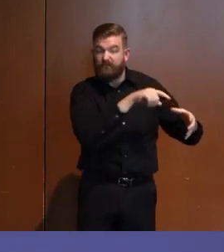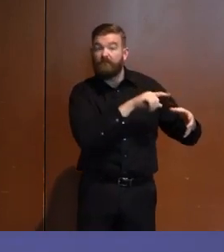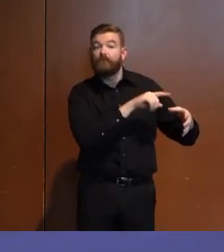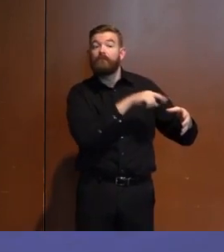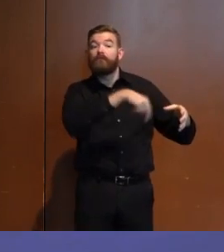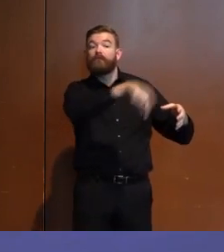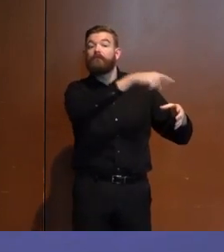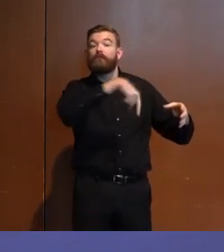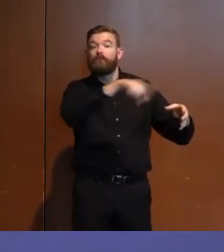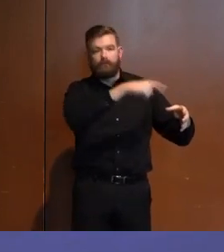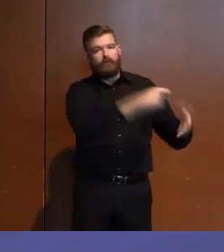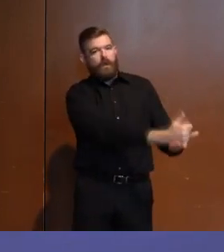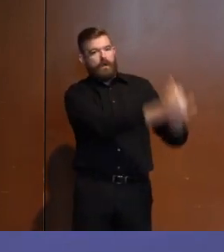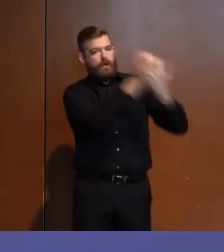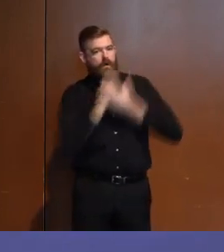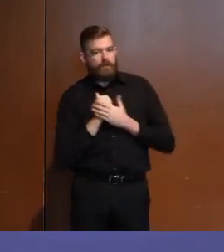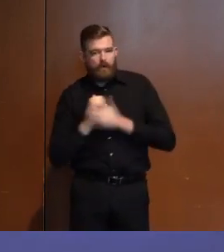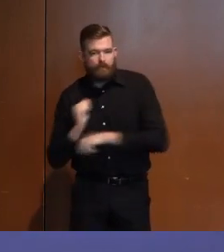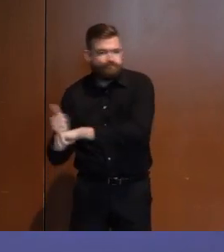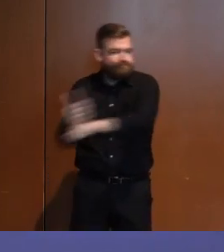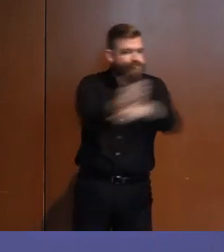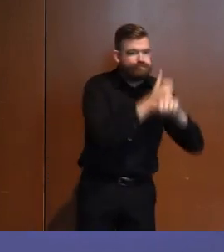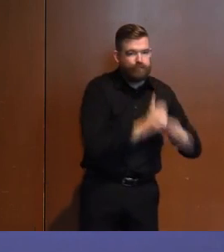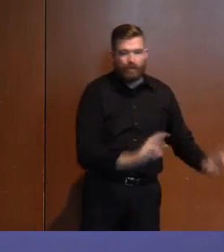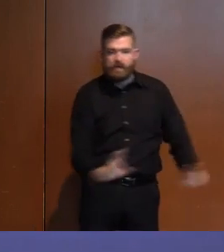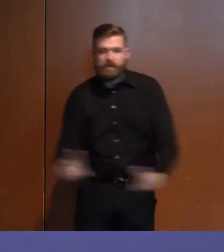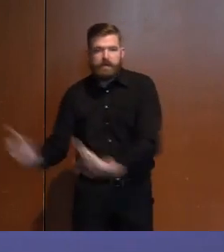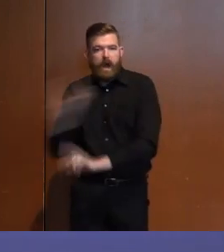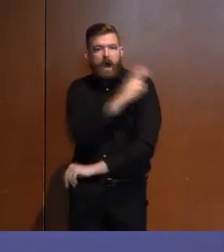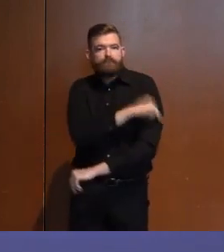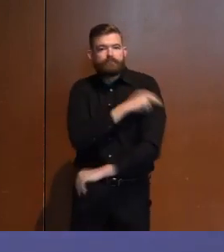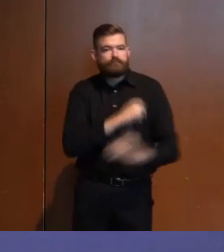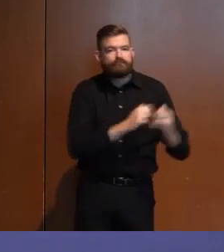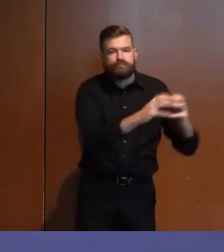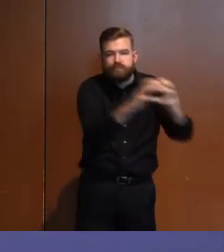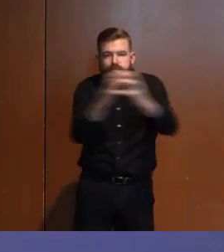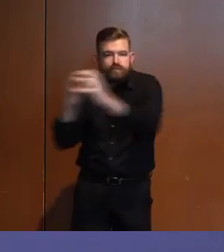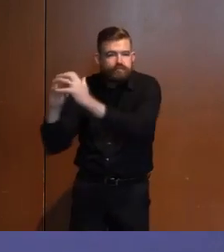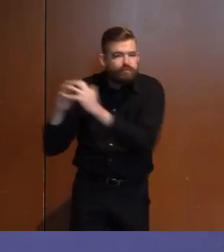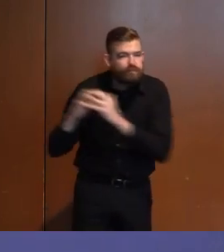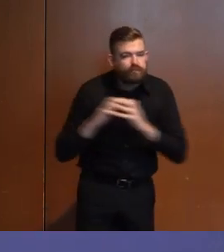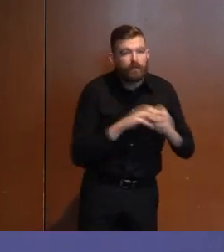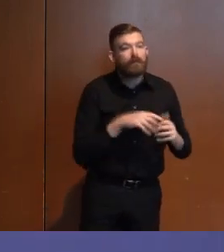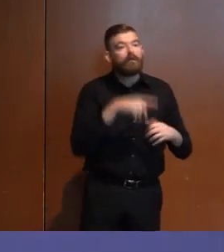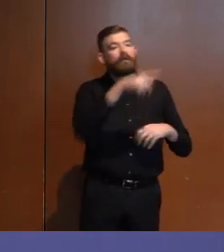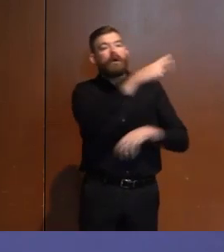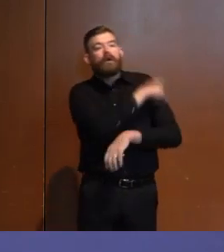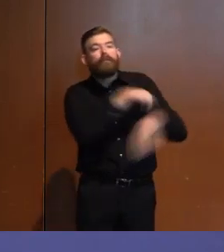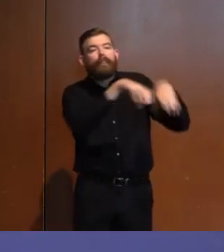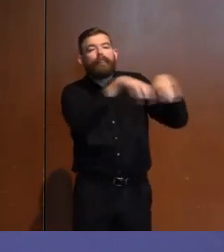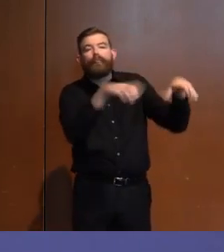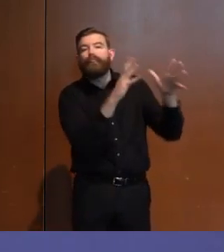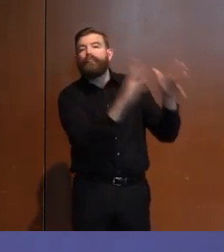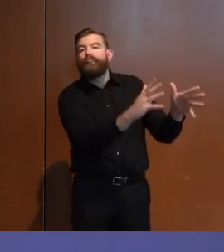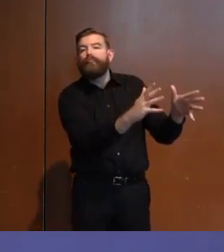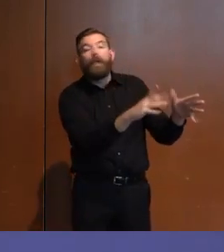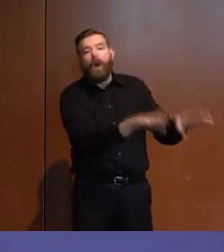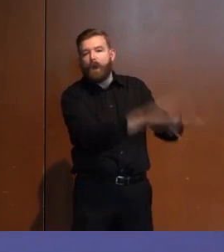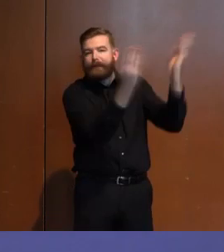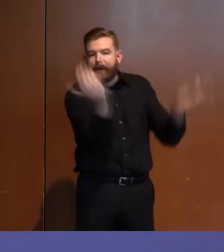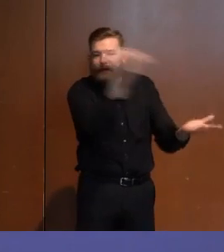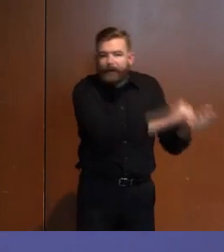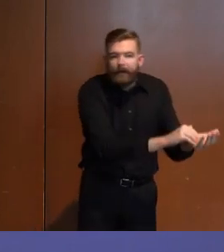and hospitals across the state, working directly with our hospital systems to build out capacity within their current